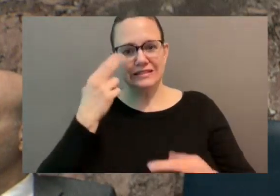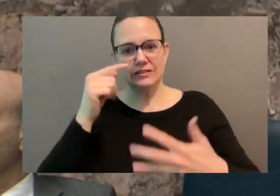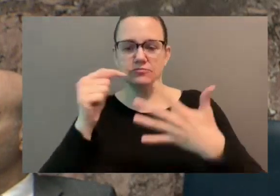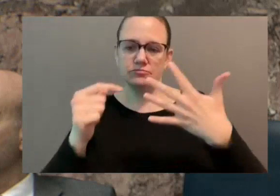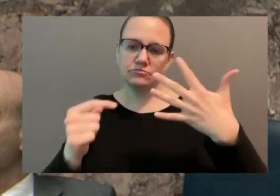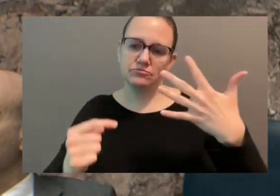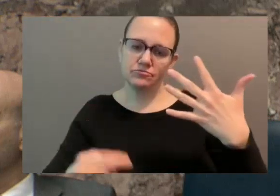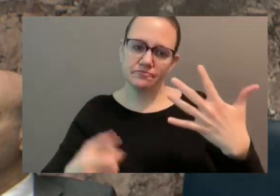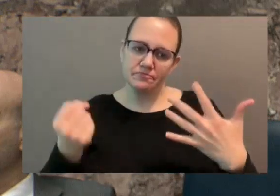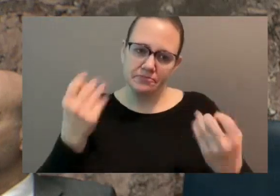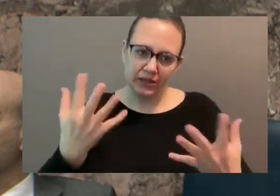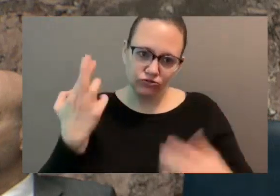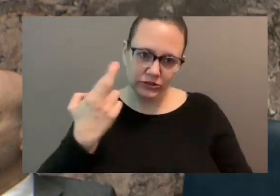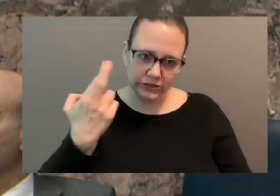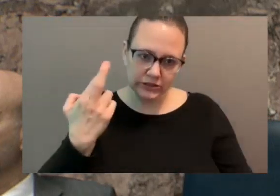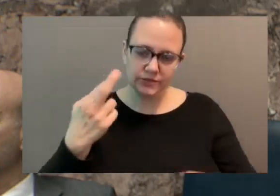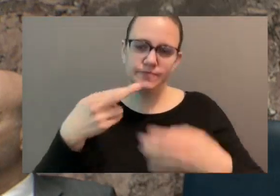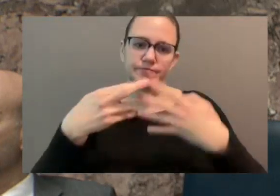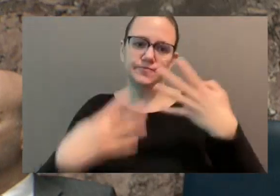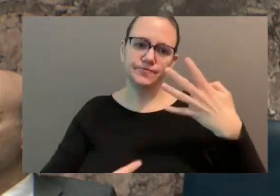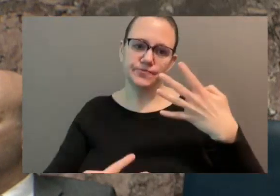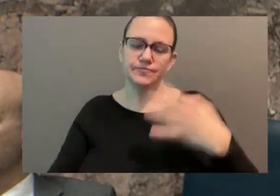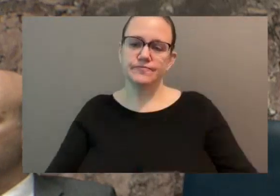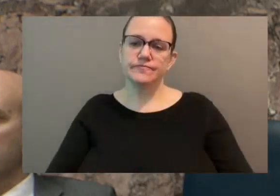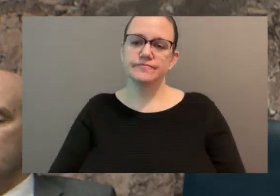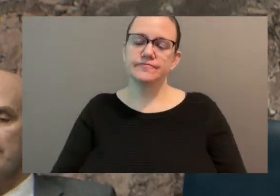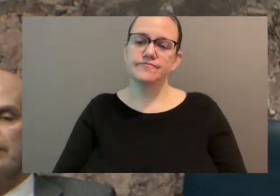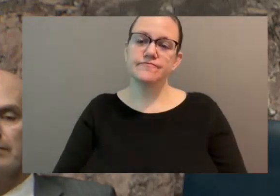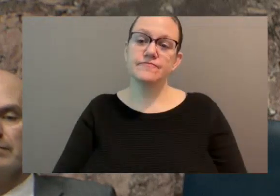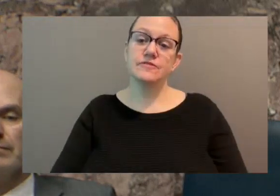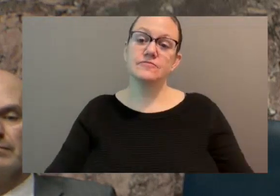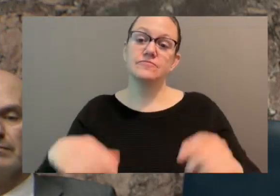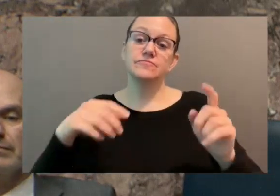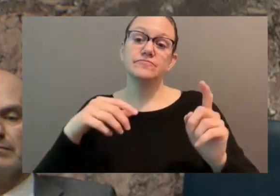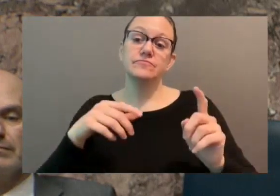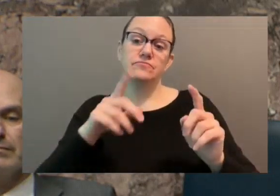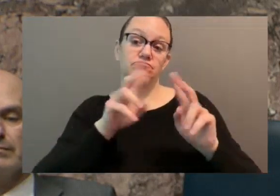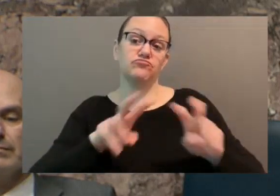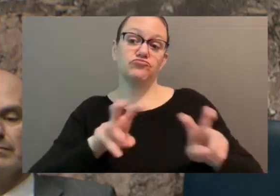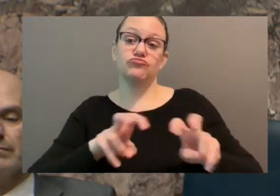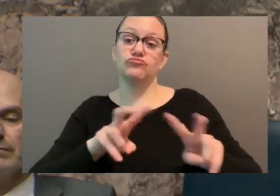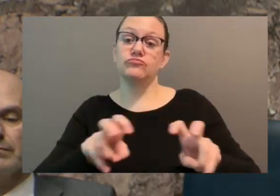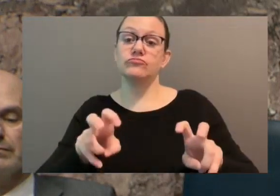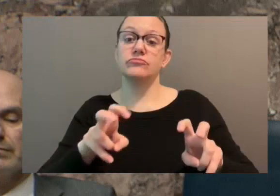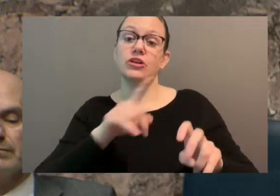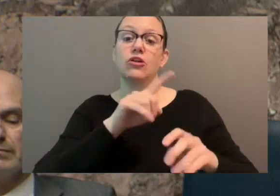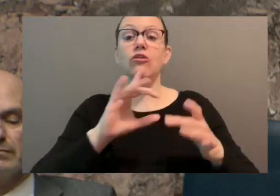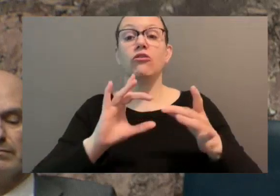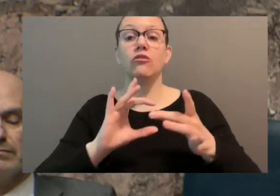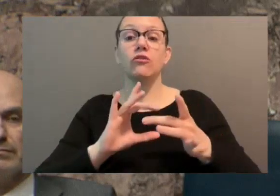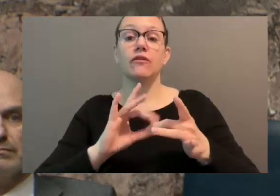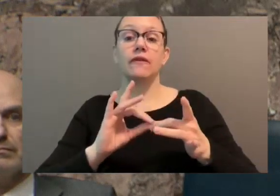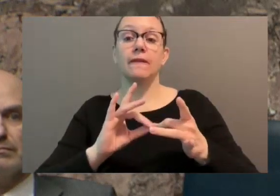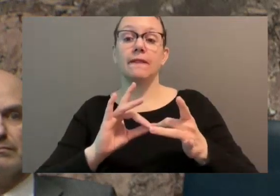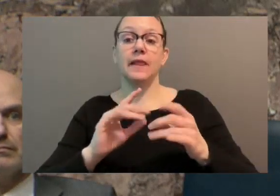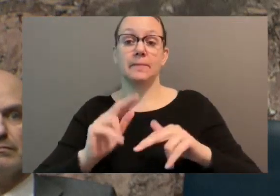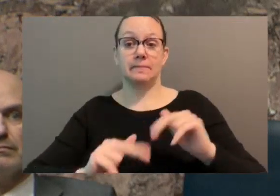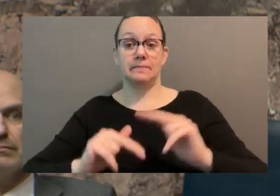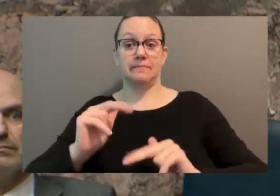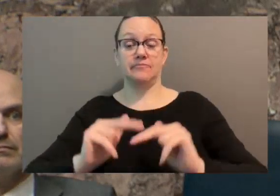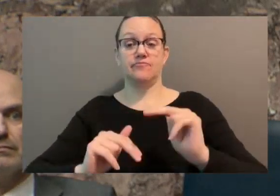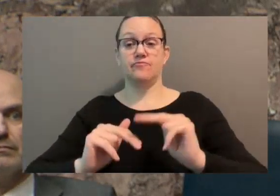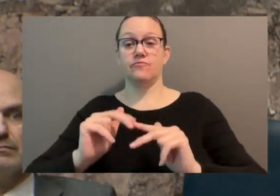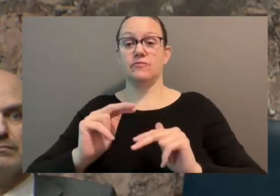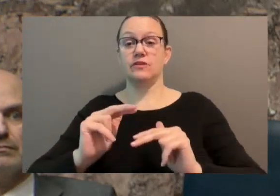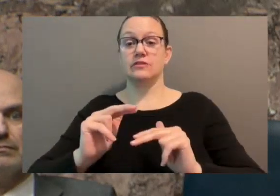building. And what we know and what we've been telling investors is we inherited a deficit of infrastructure when we